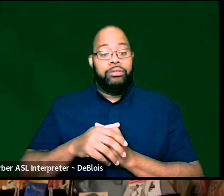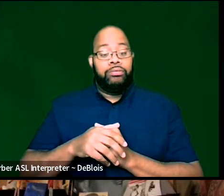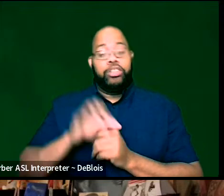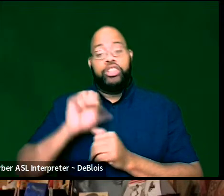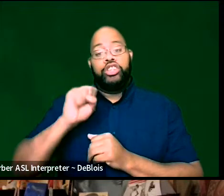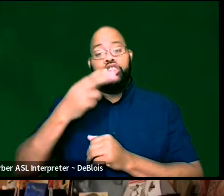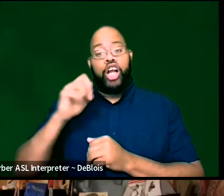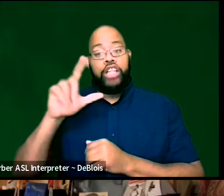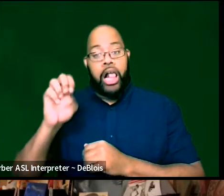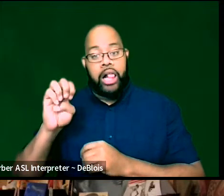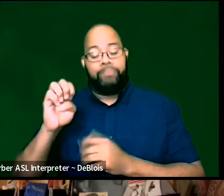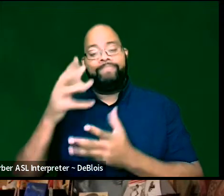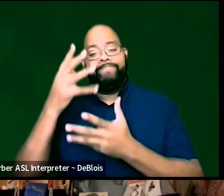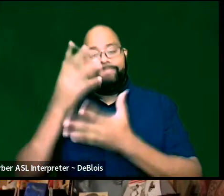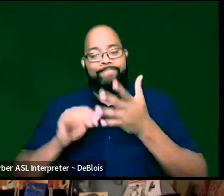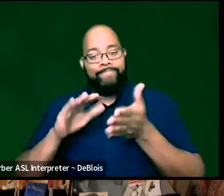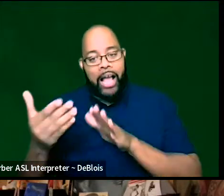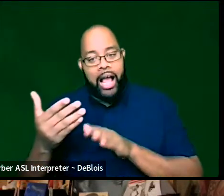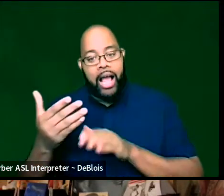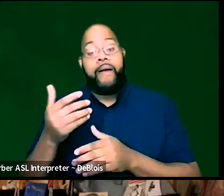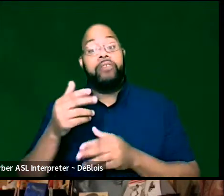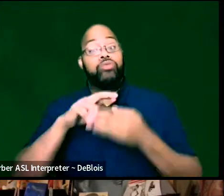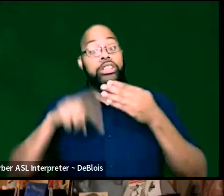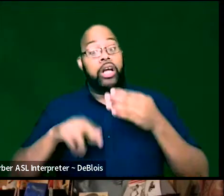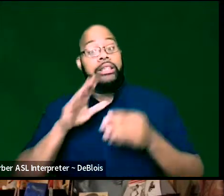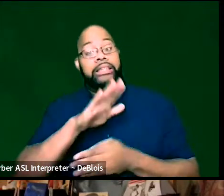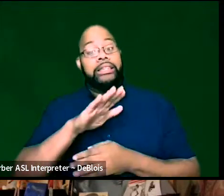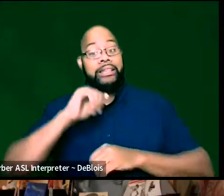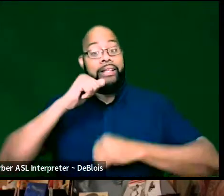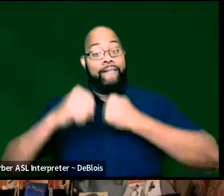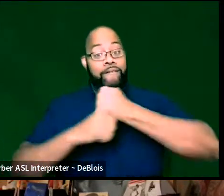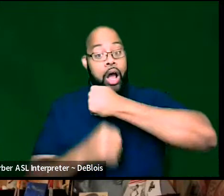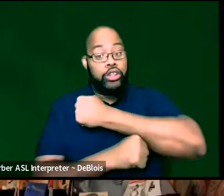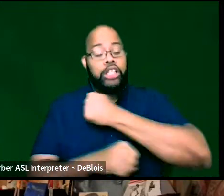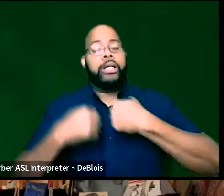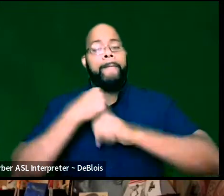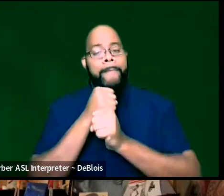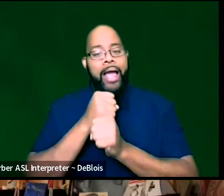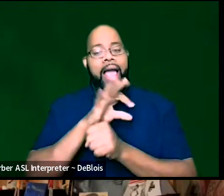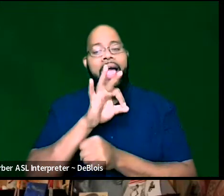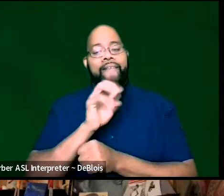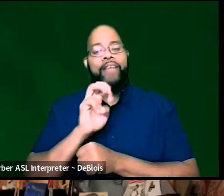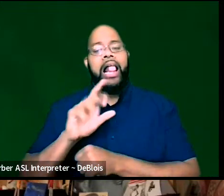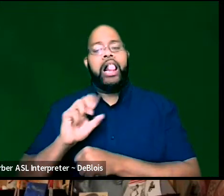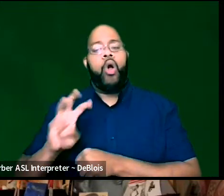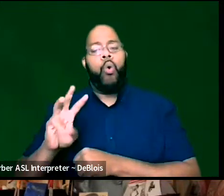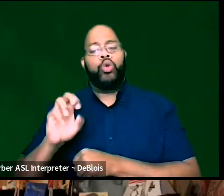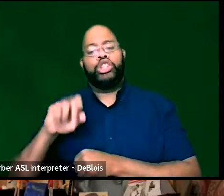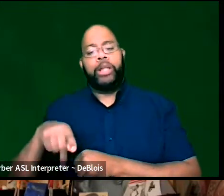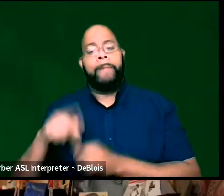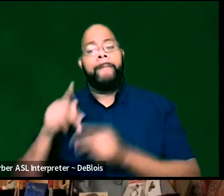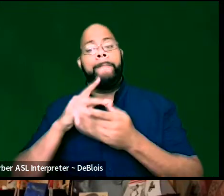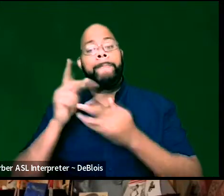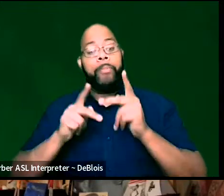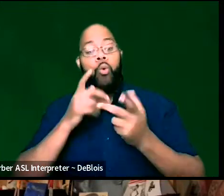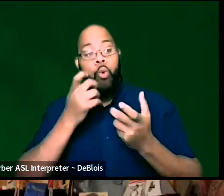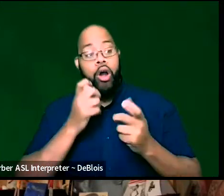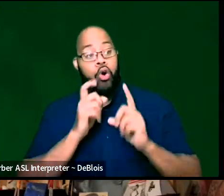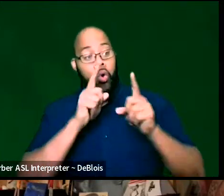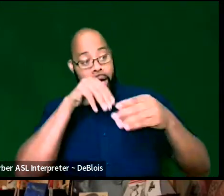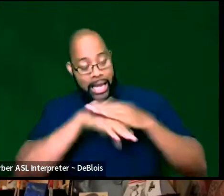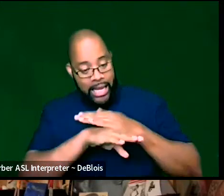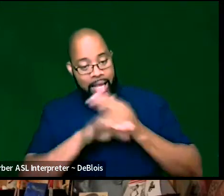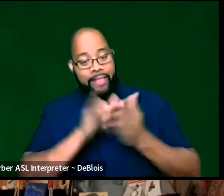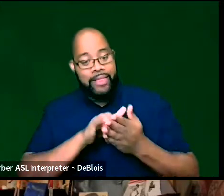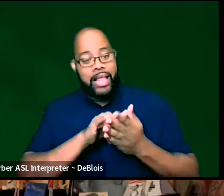shuttle perished. And as a result, his foundation created a fellowship program for individuals who wanted to go into